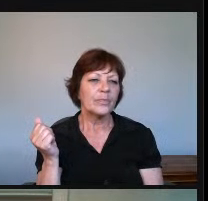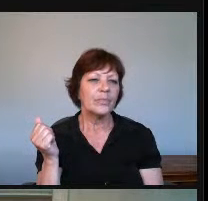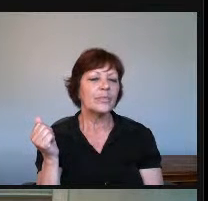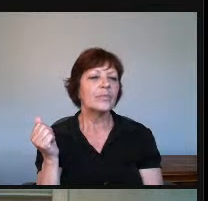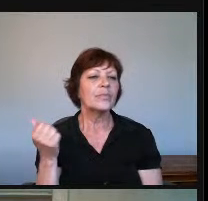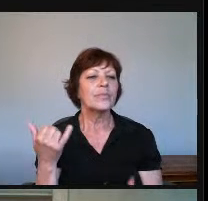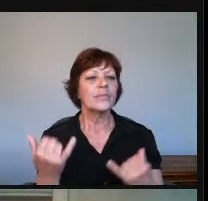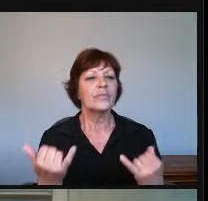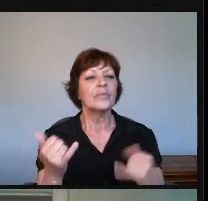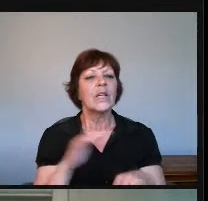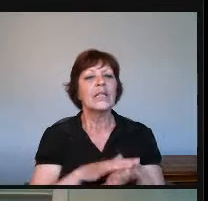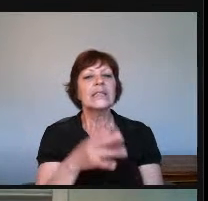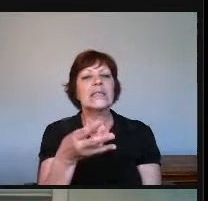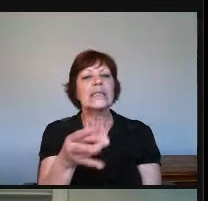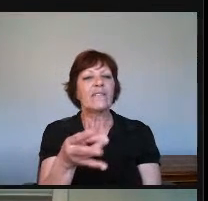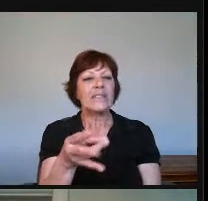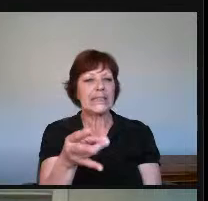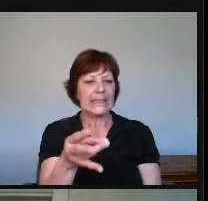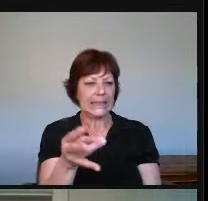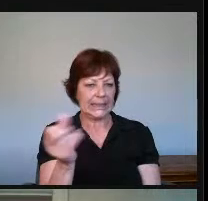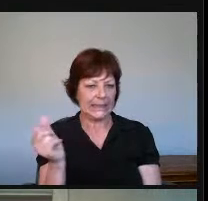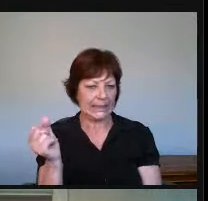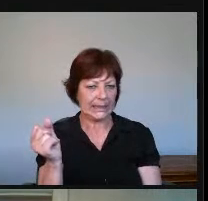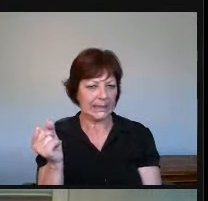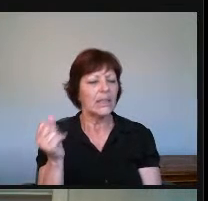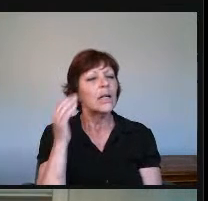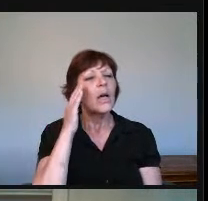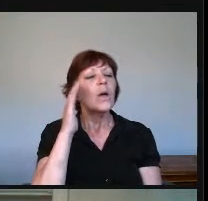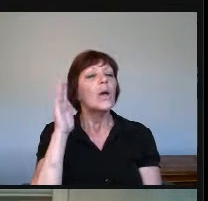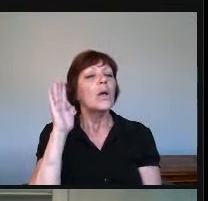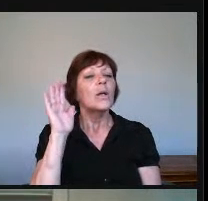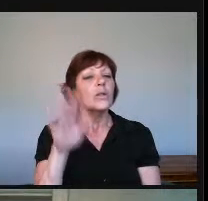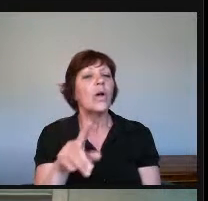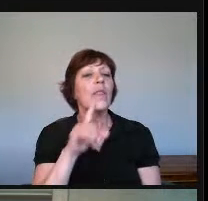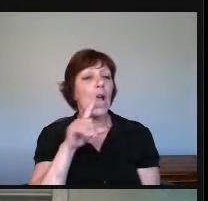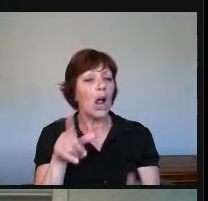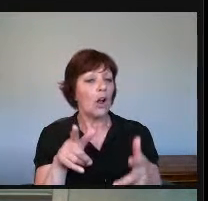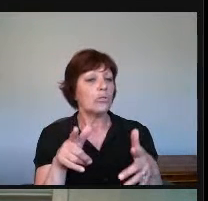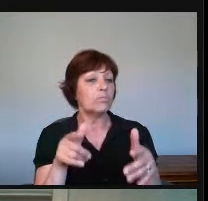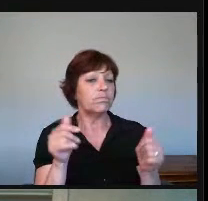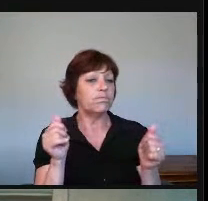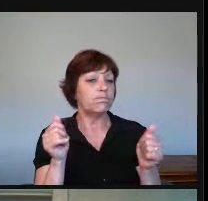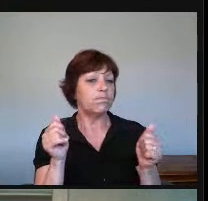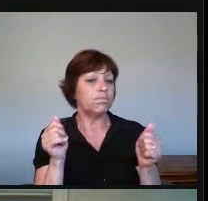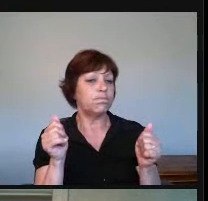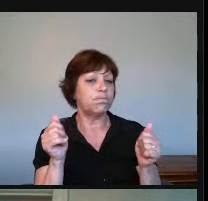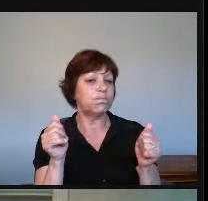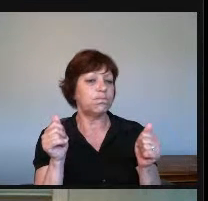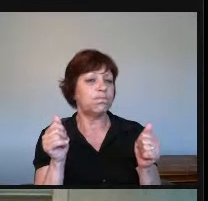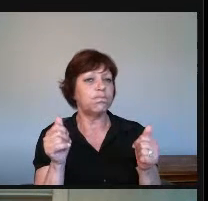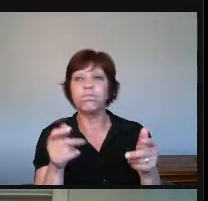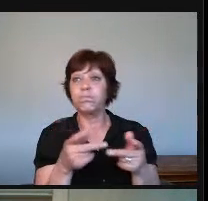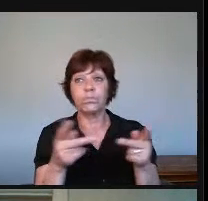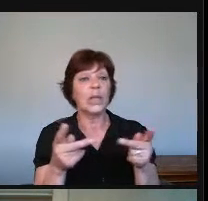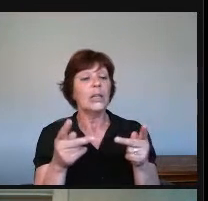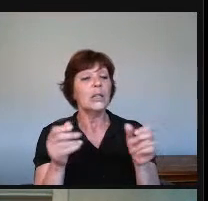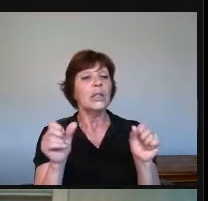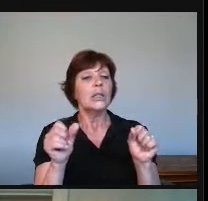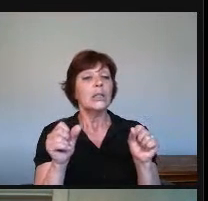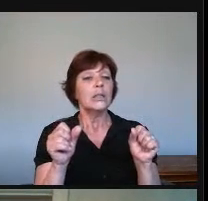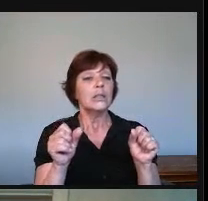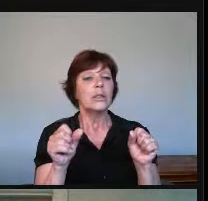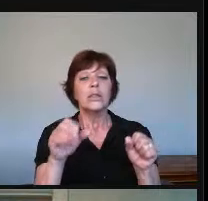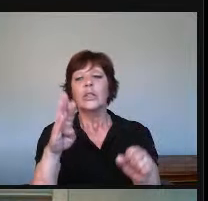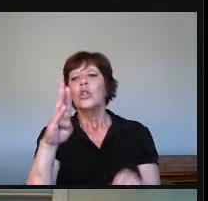I'm now on 17. We know there are locations. You can walk in. Broderick probably has more